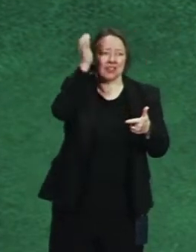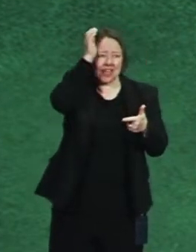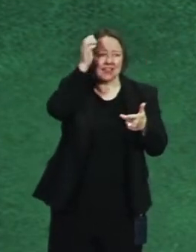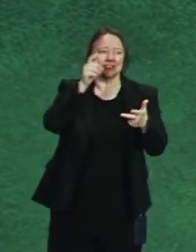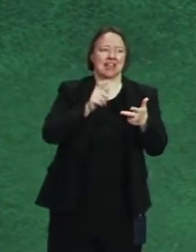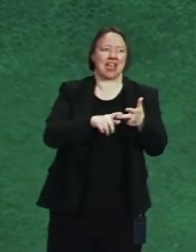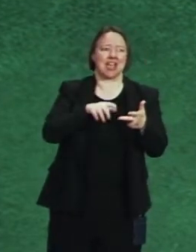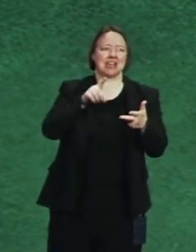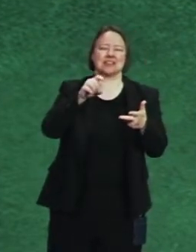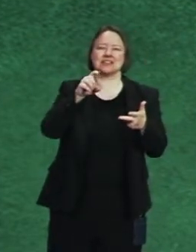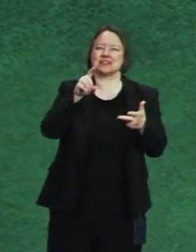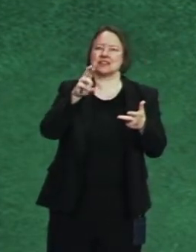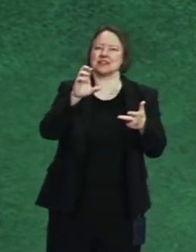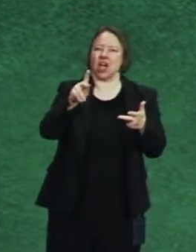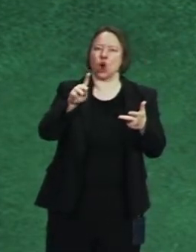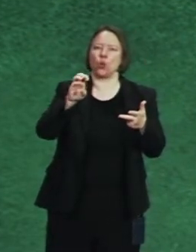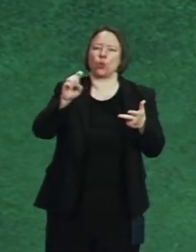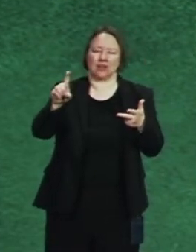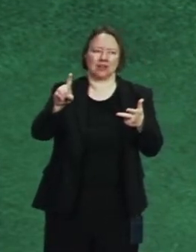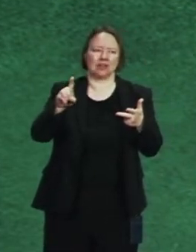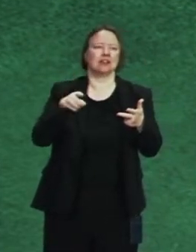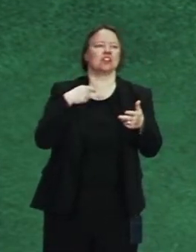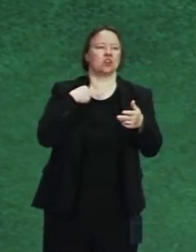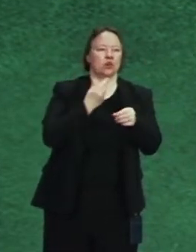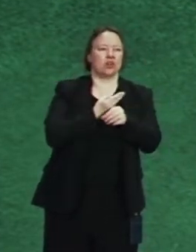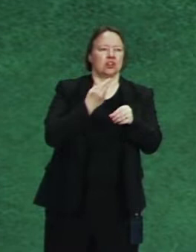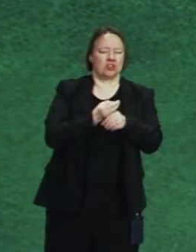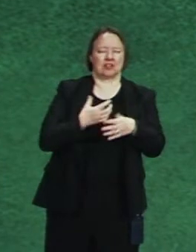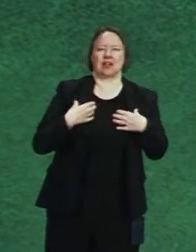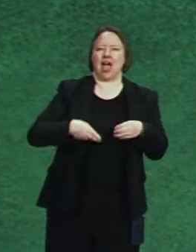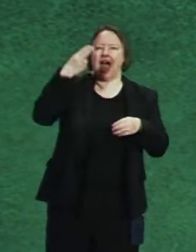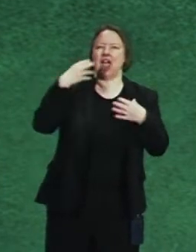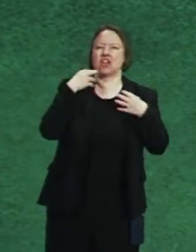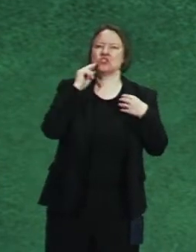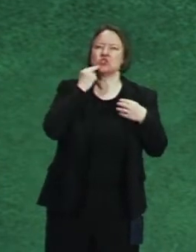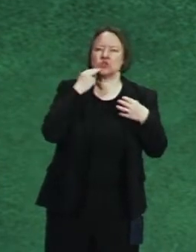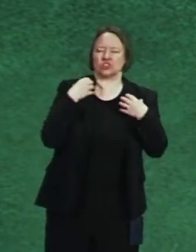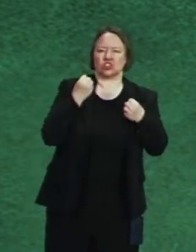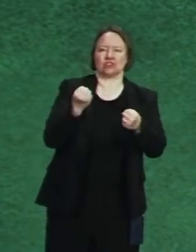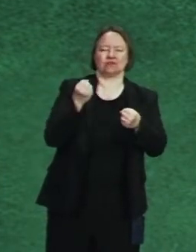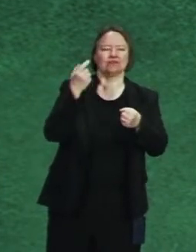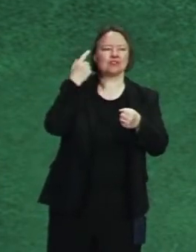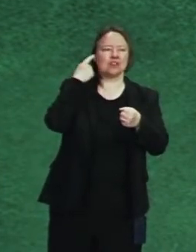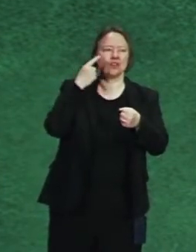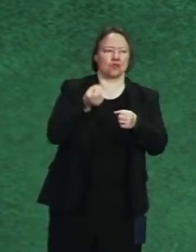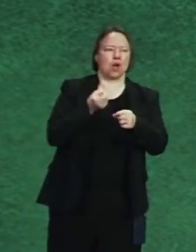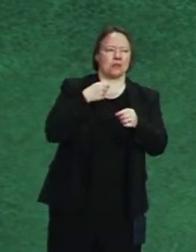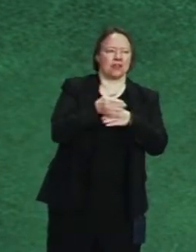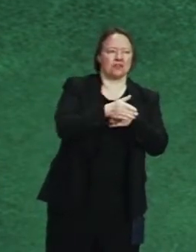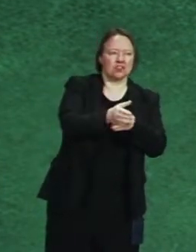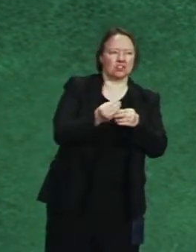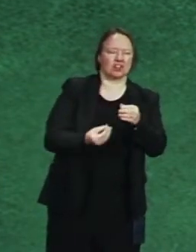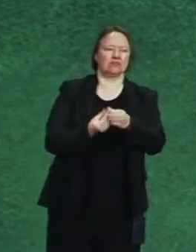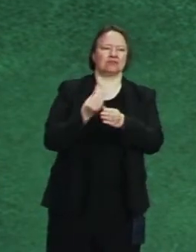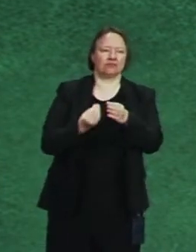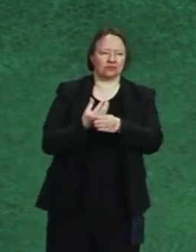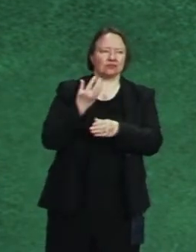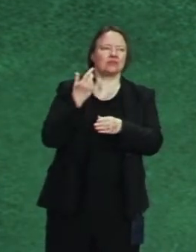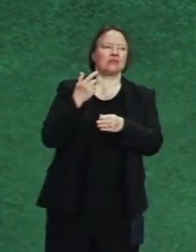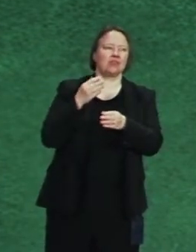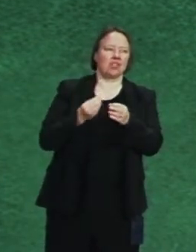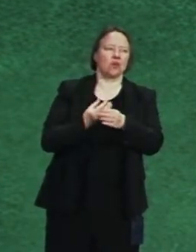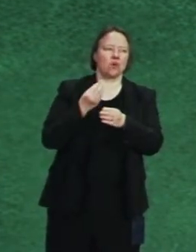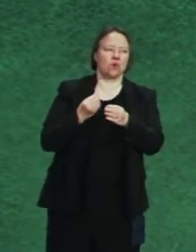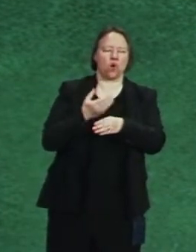system, high nutrient water is circulated from the fish to the crops. The crops then absorb the nutrients in the circulated water to grow without